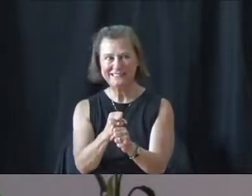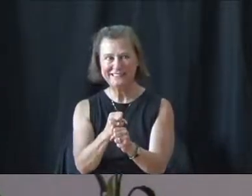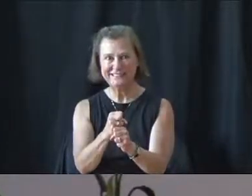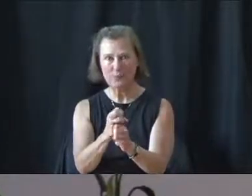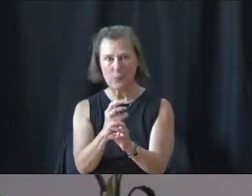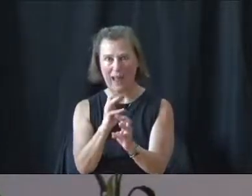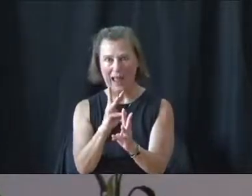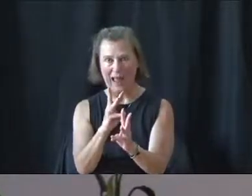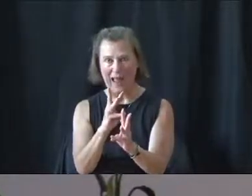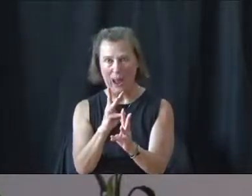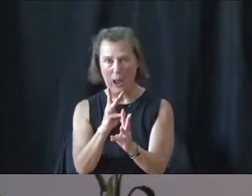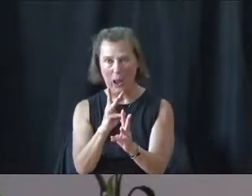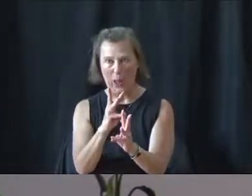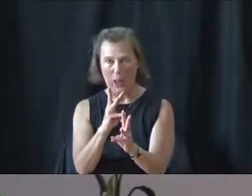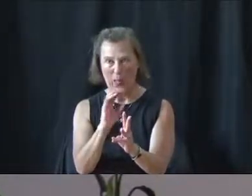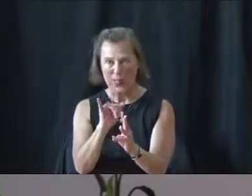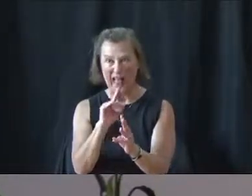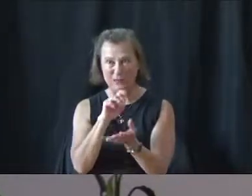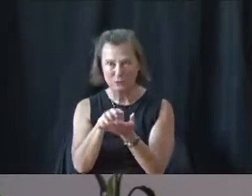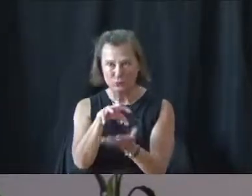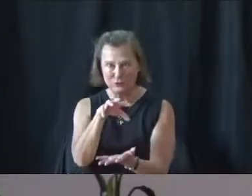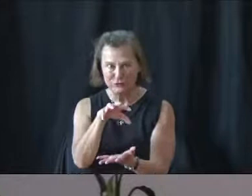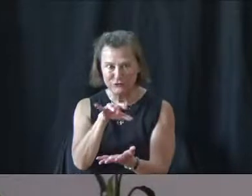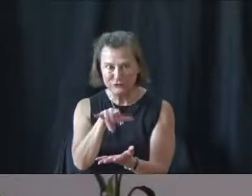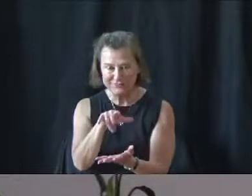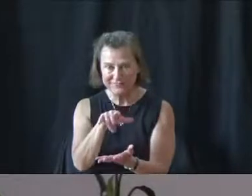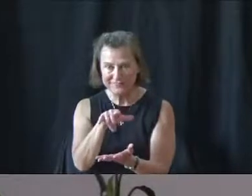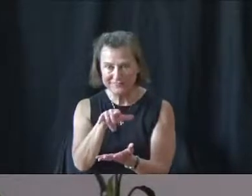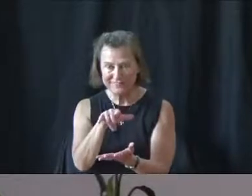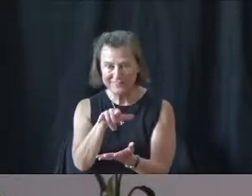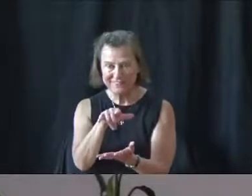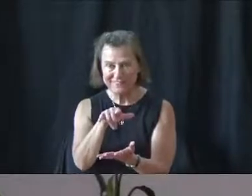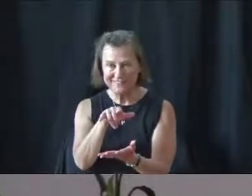Wow, is that rich?